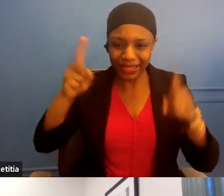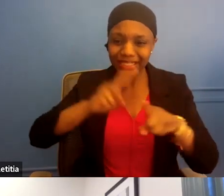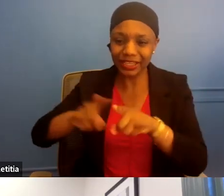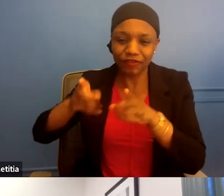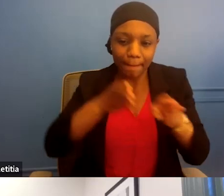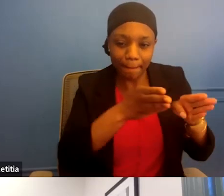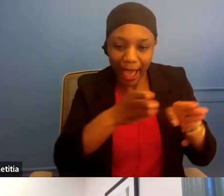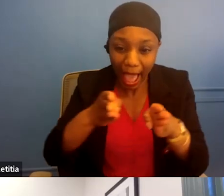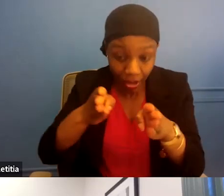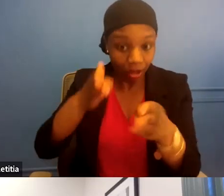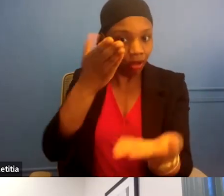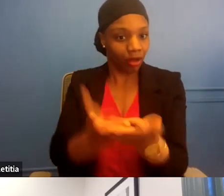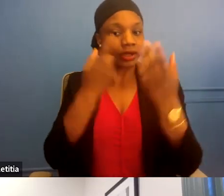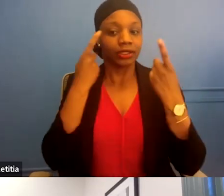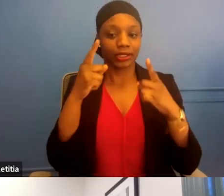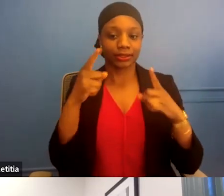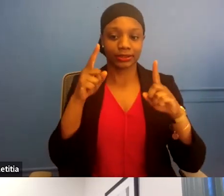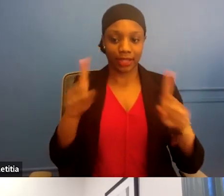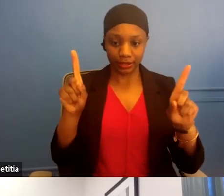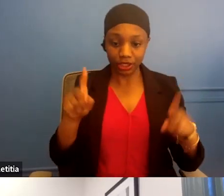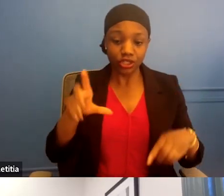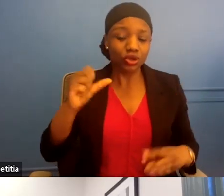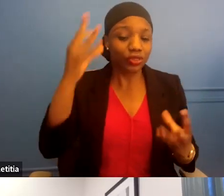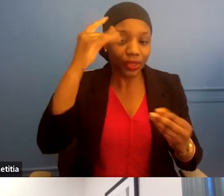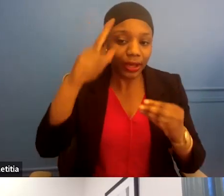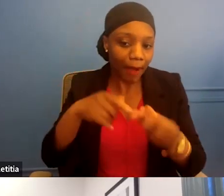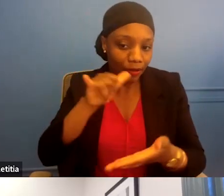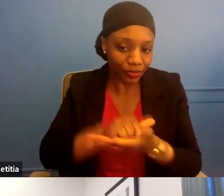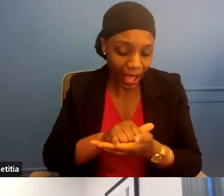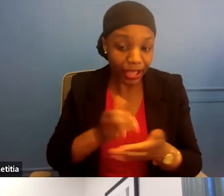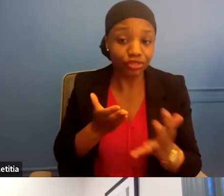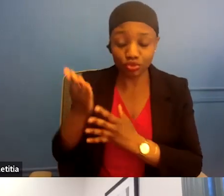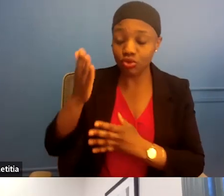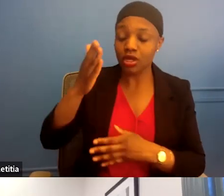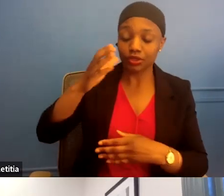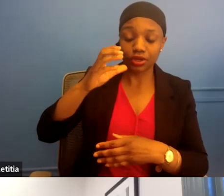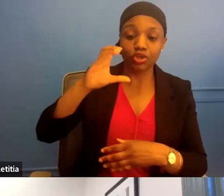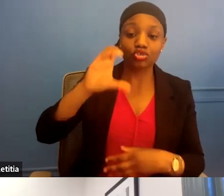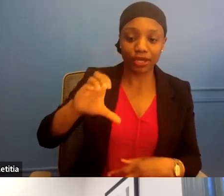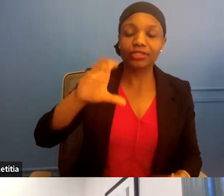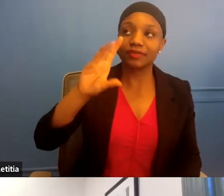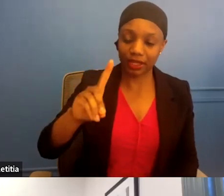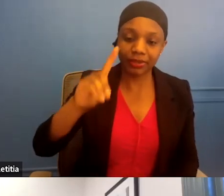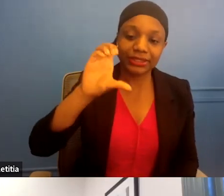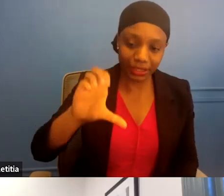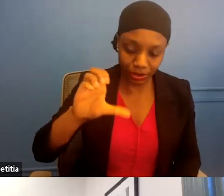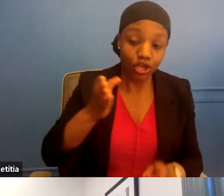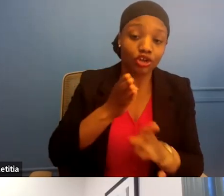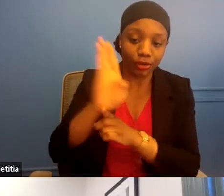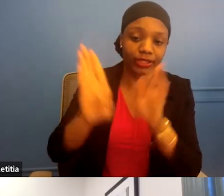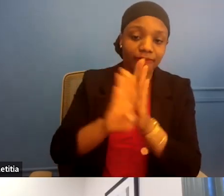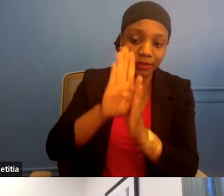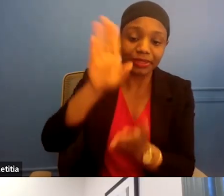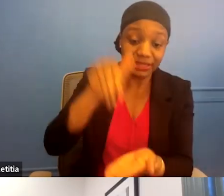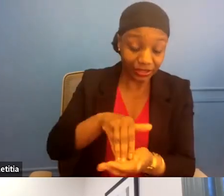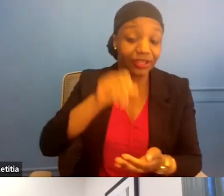And I would really encourage you to think about that. And again, through the Career Development Center, if you find ways to avail of internship